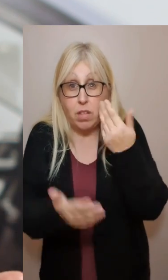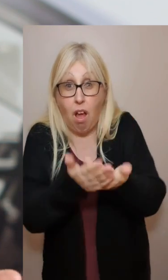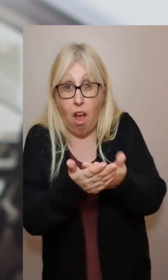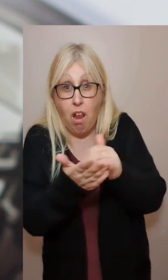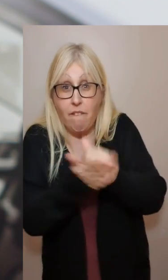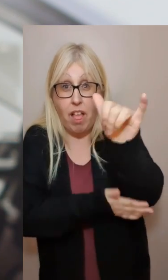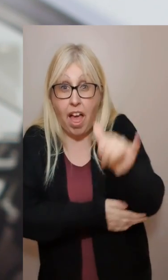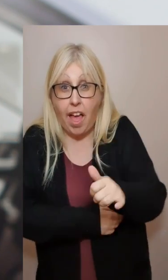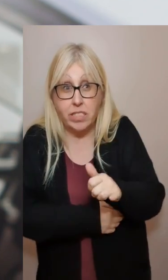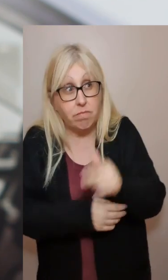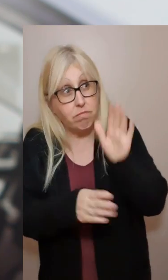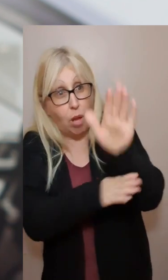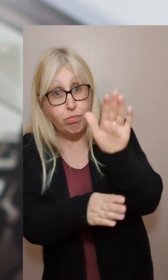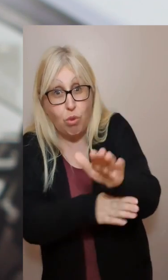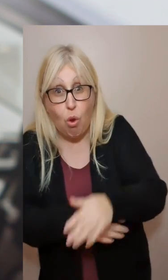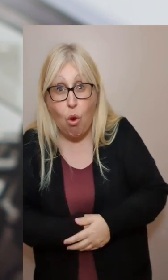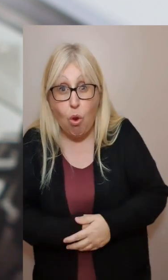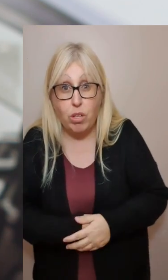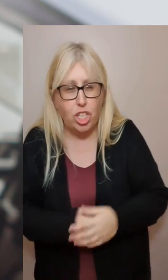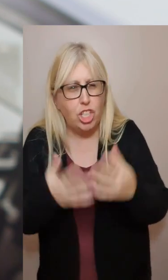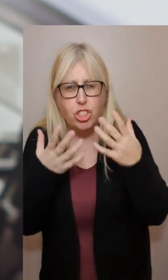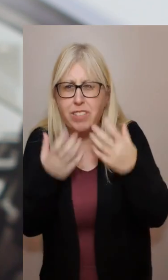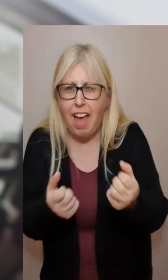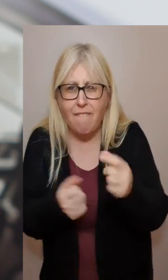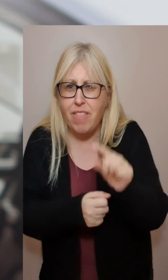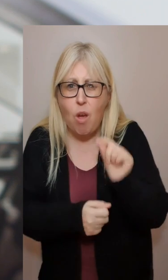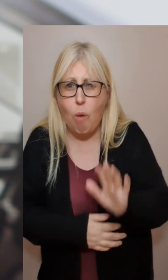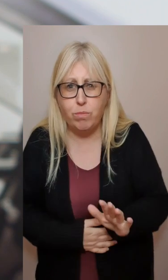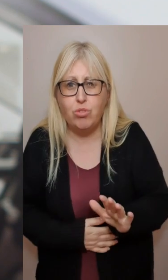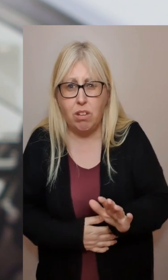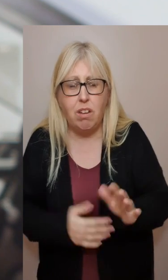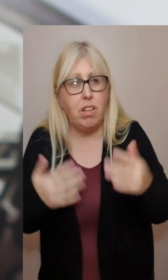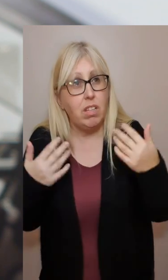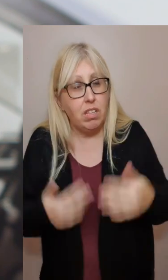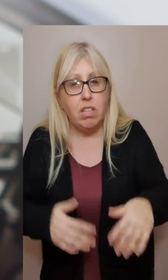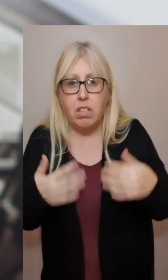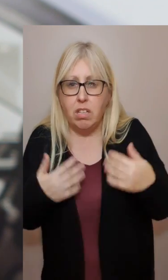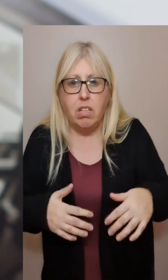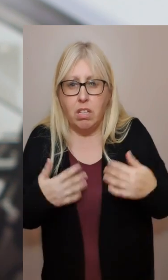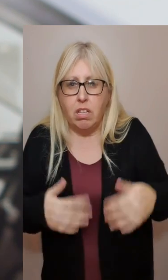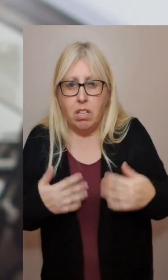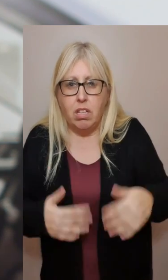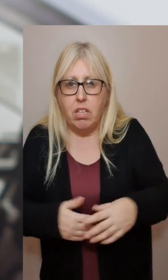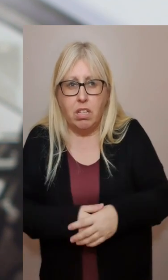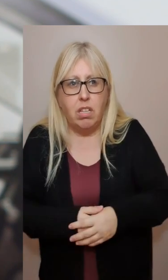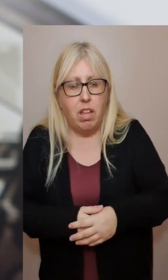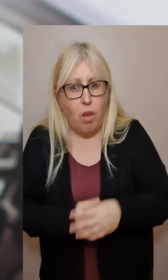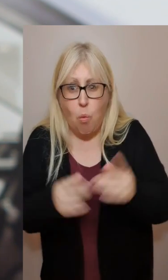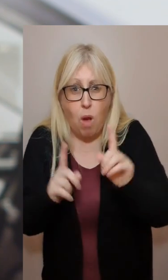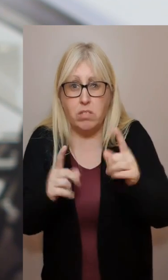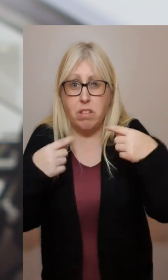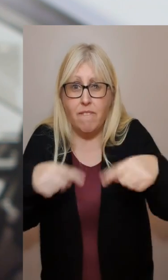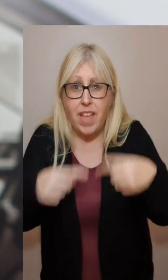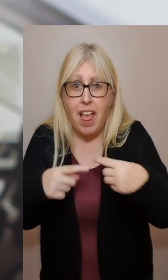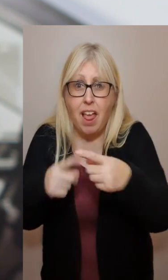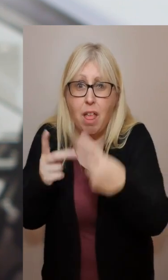and go abroad. And just having that option, that things which are available for the